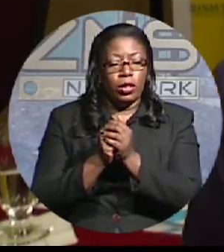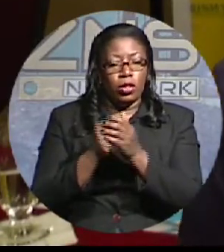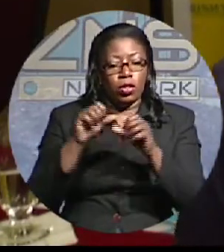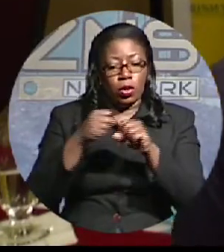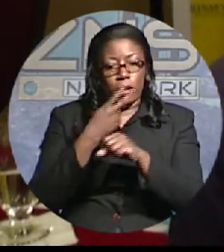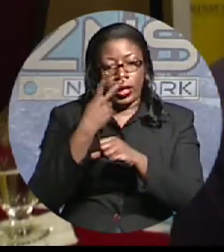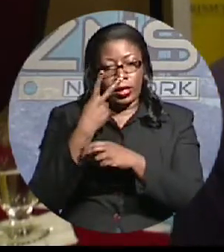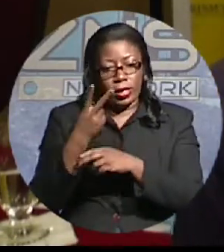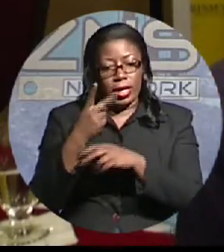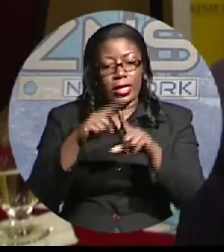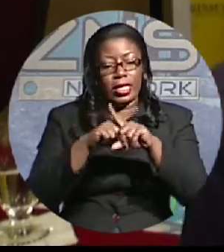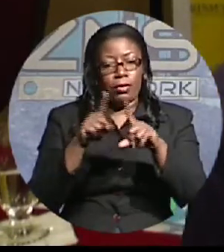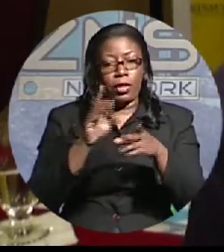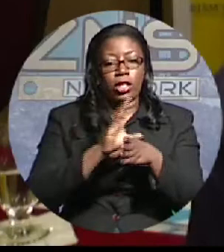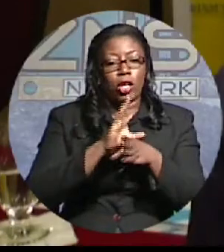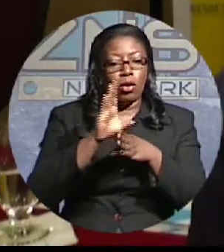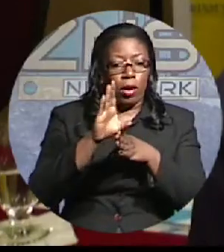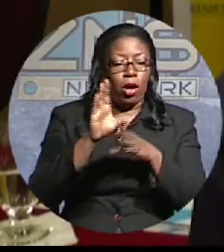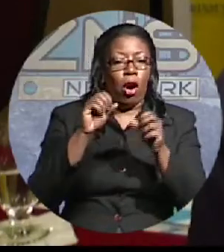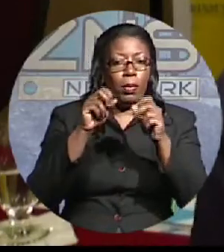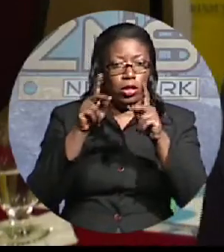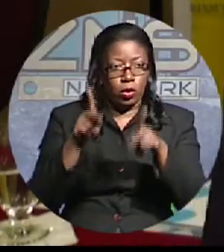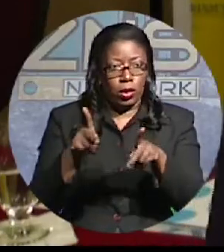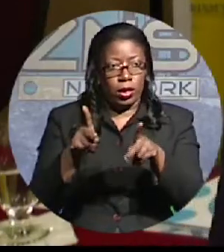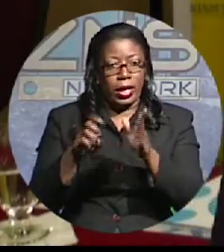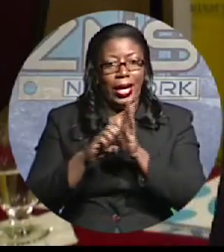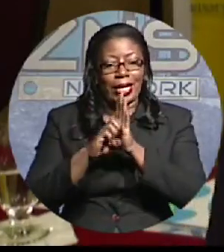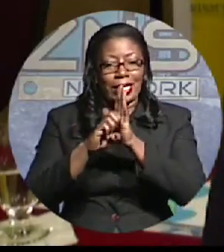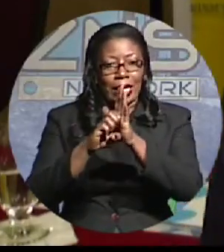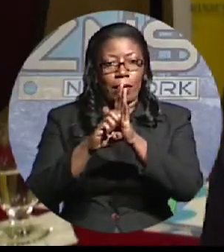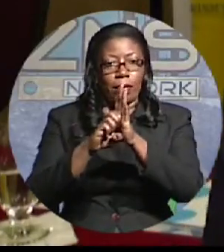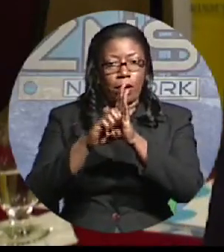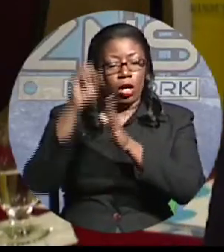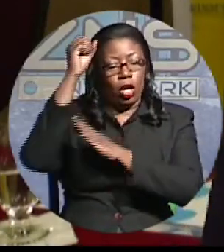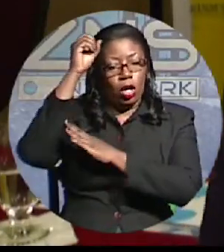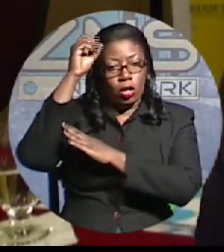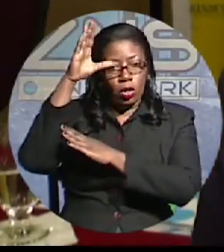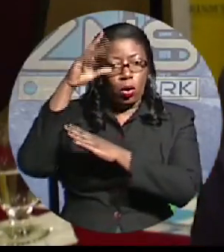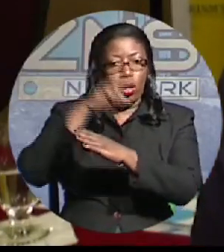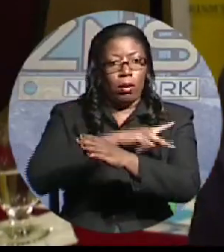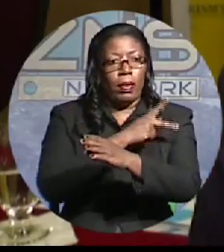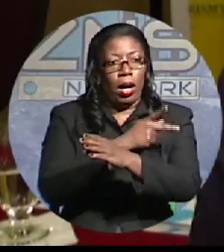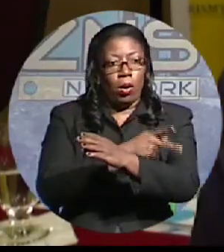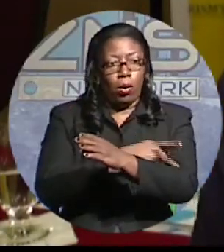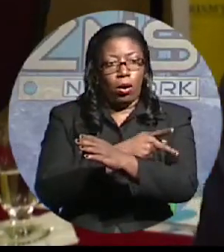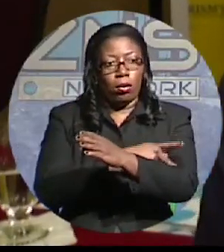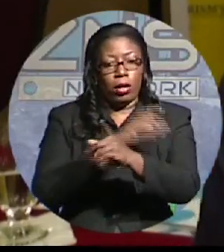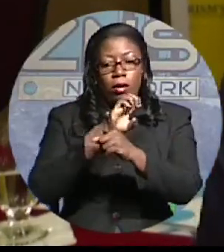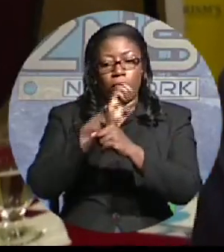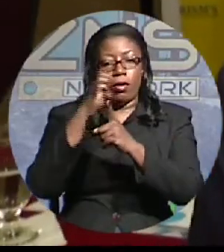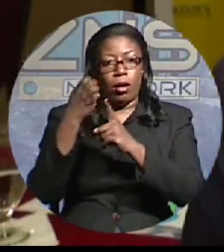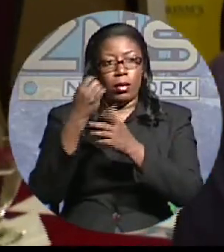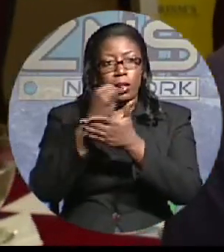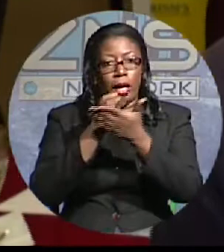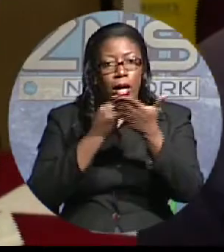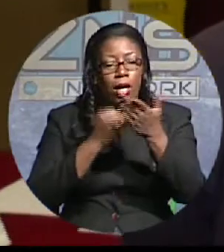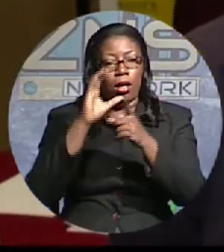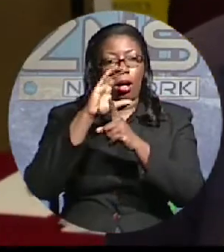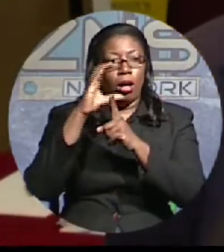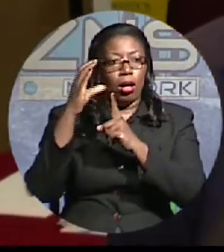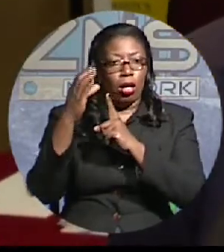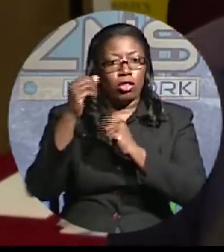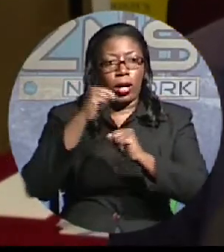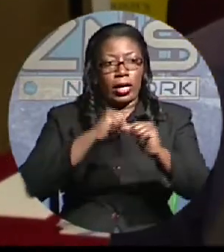alternatives in sustainability, things like solar power, environmental art,